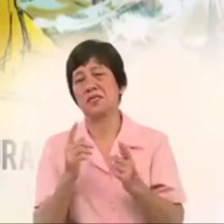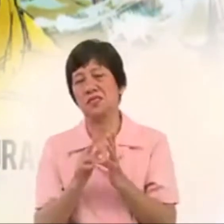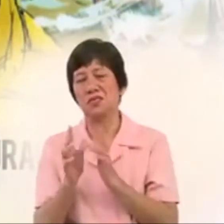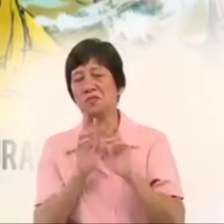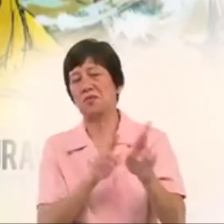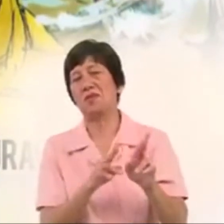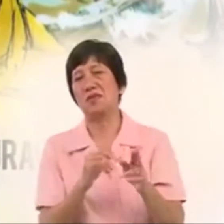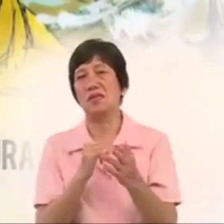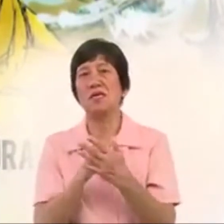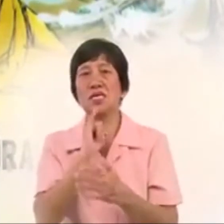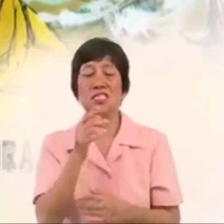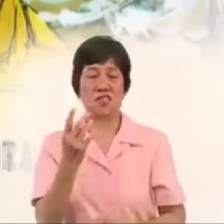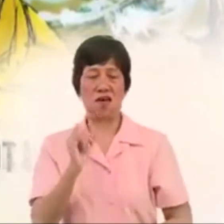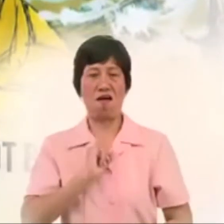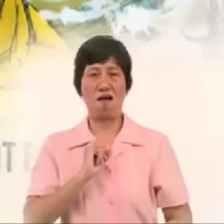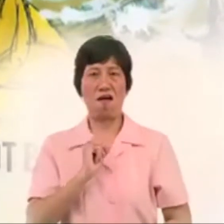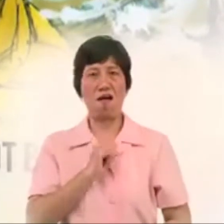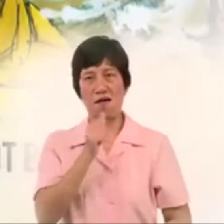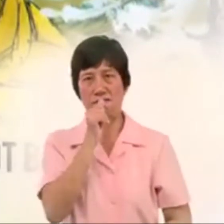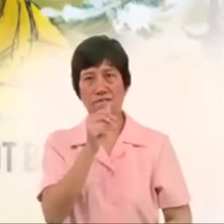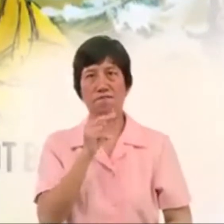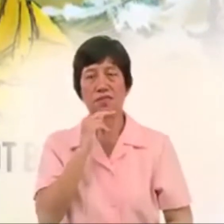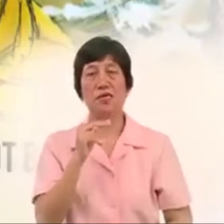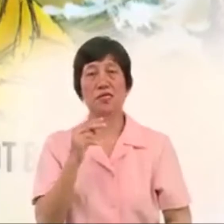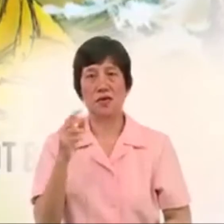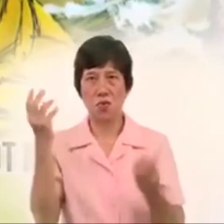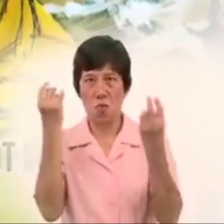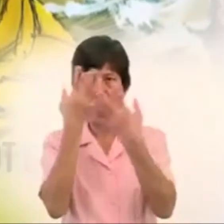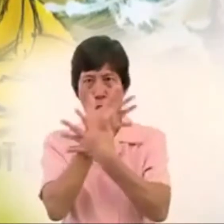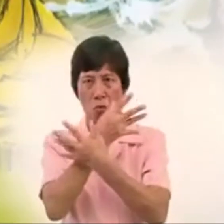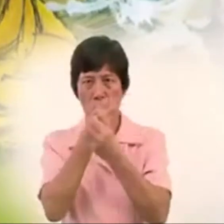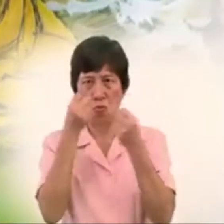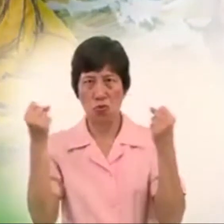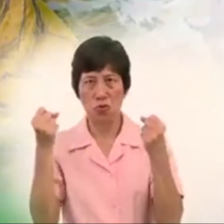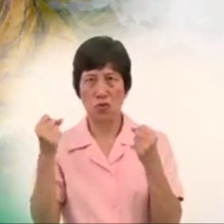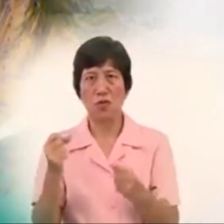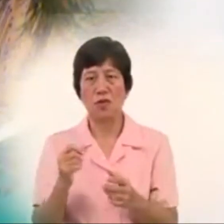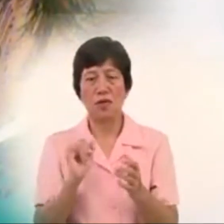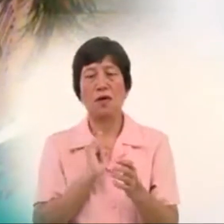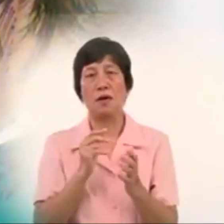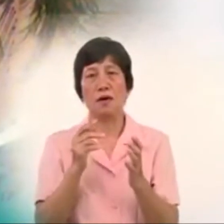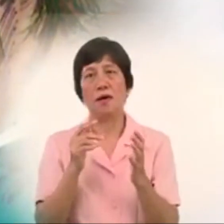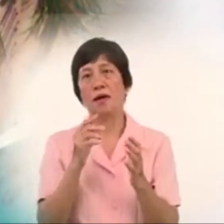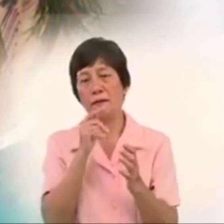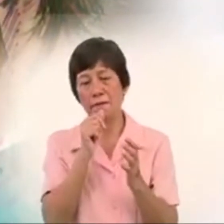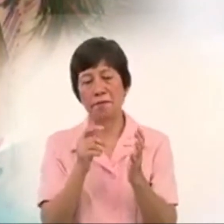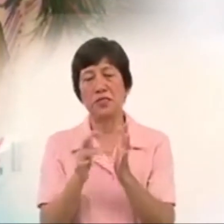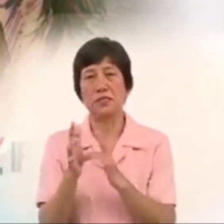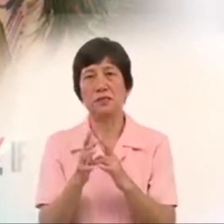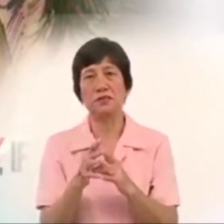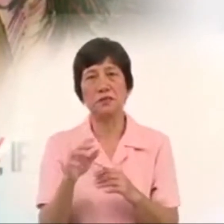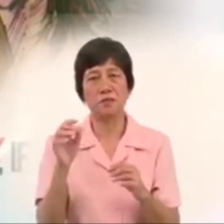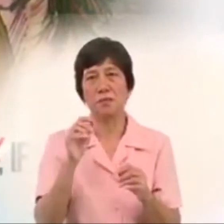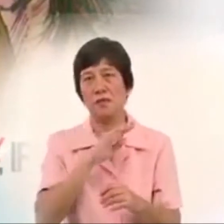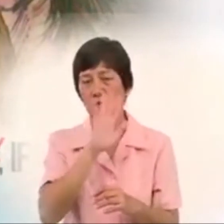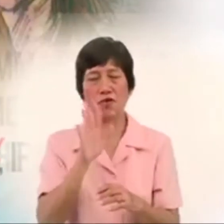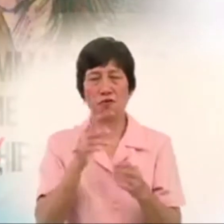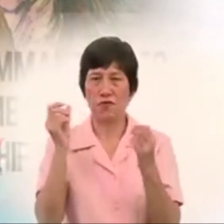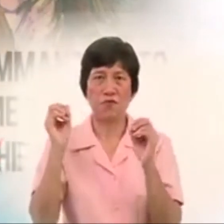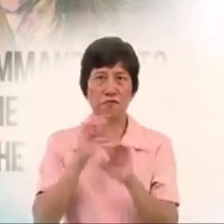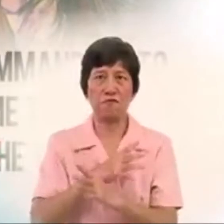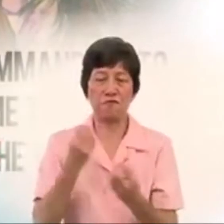I am not a ghost. I am Jesus. Have no fear. And Peter tested Jesus. If you are